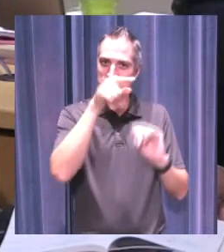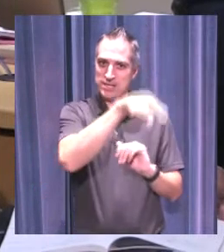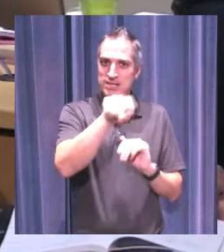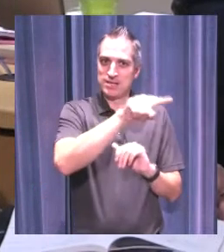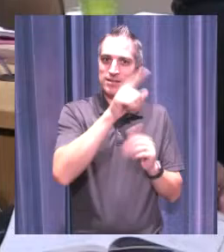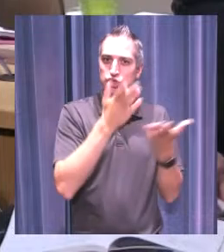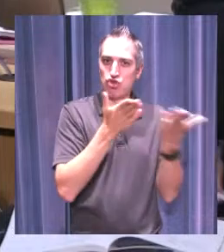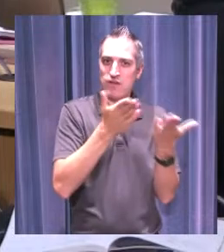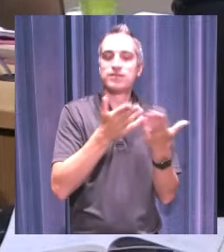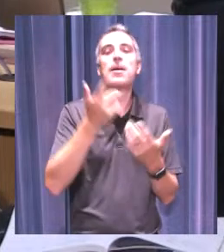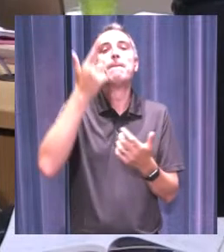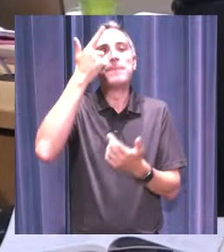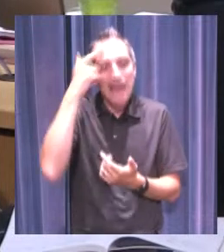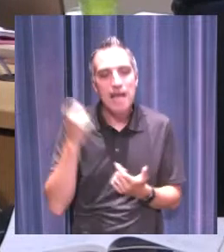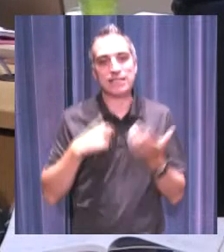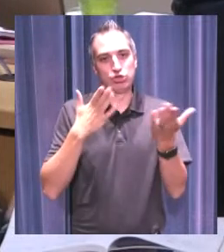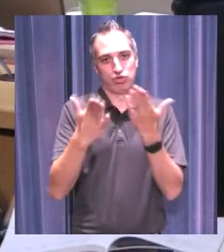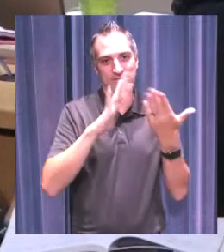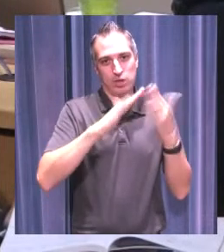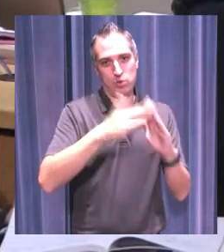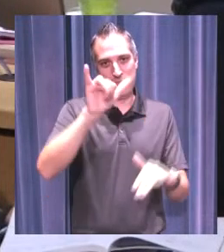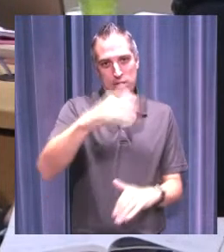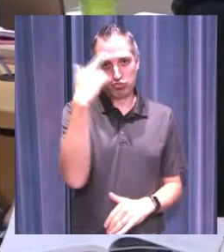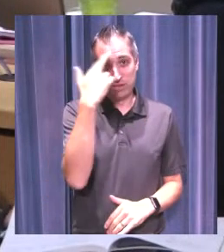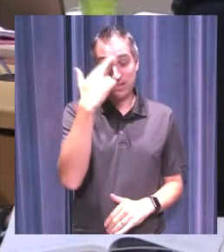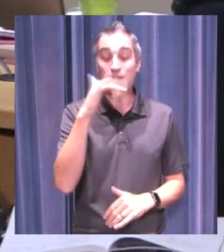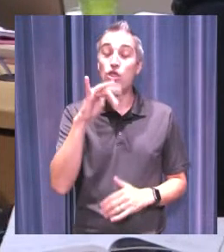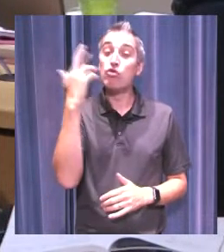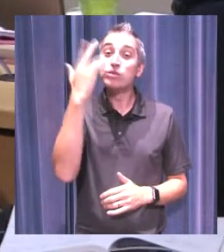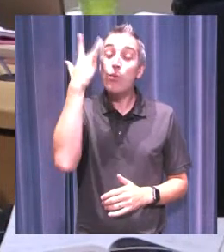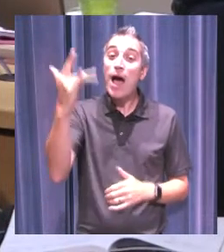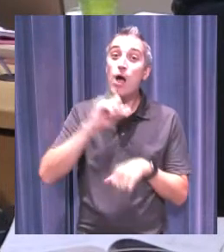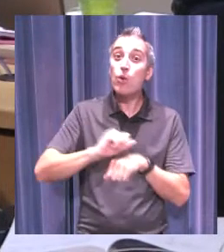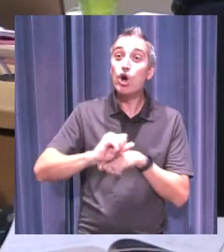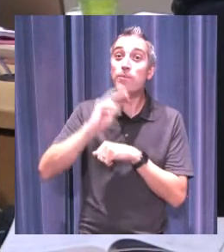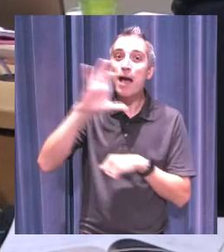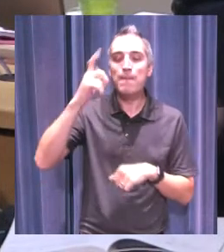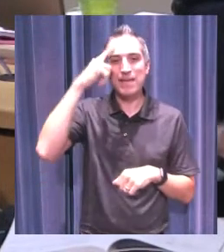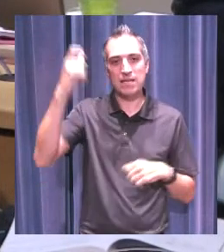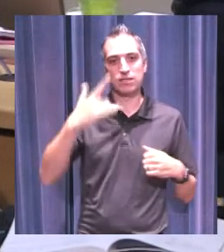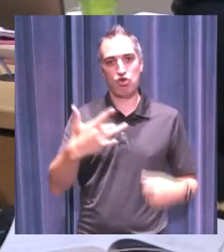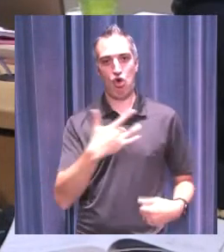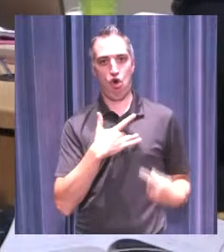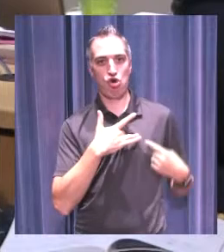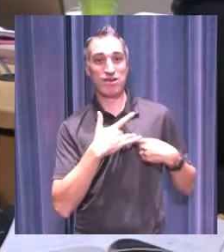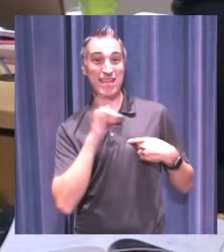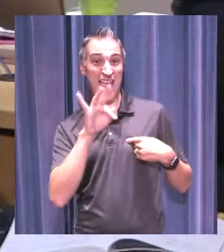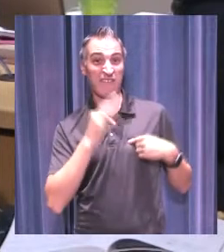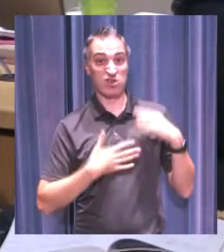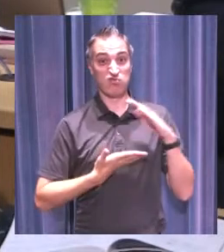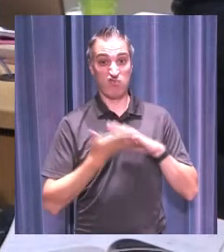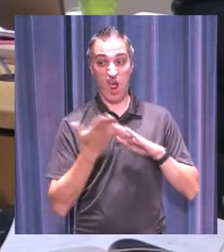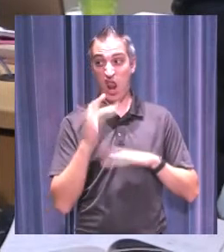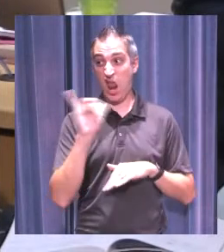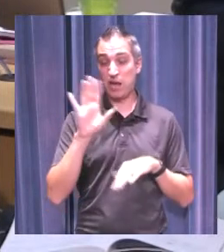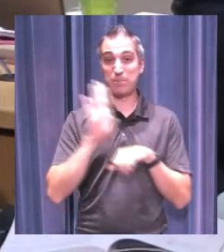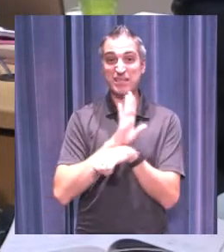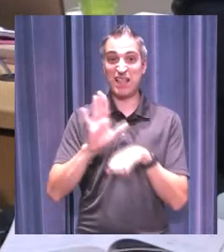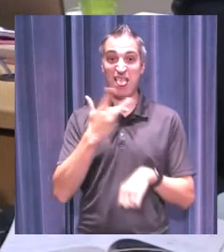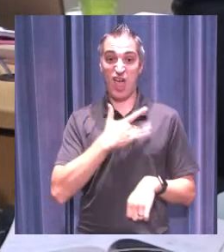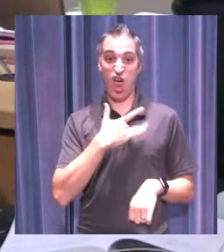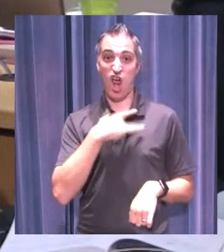all. The core of what makes Mott a place worth being is its heart, and it starts being run like a business. That heart will wither